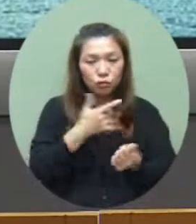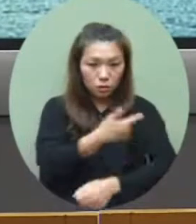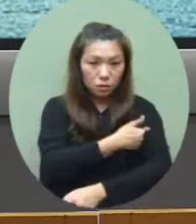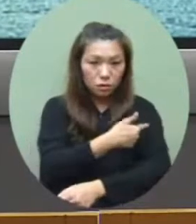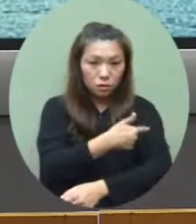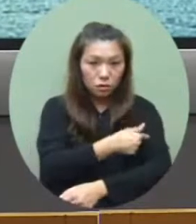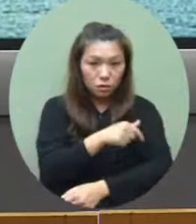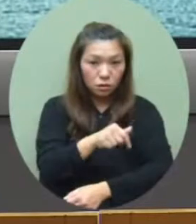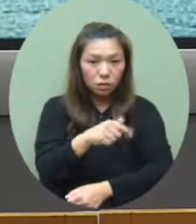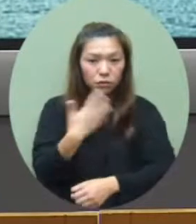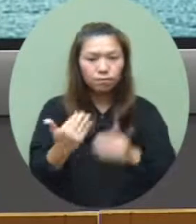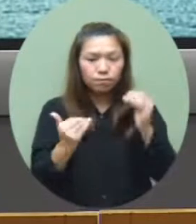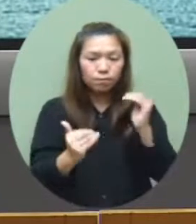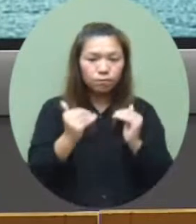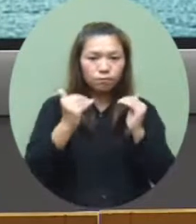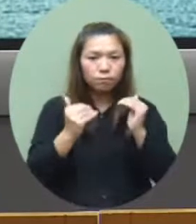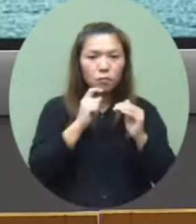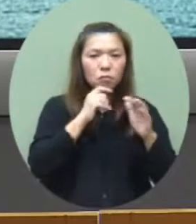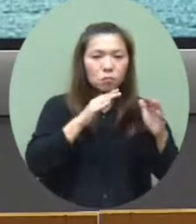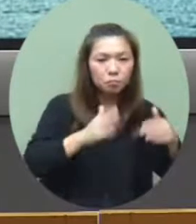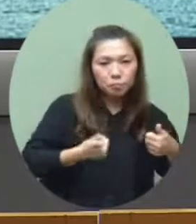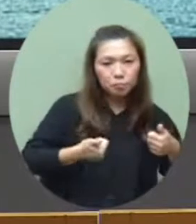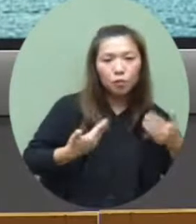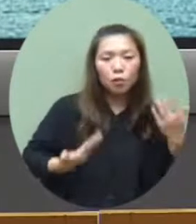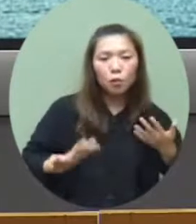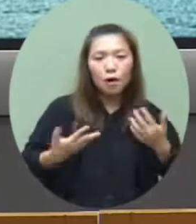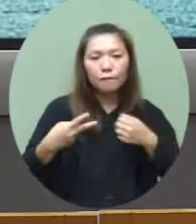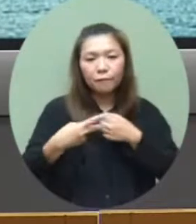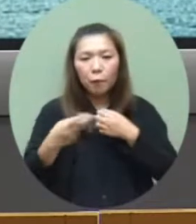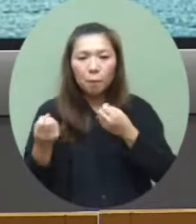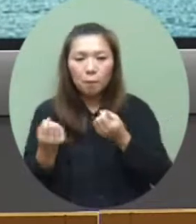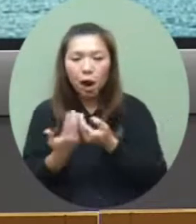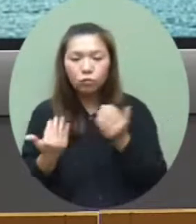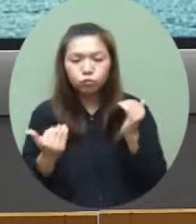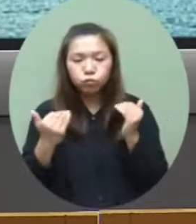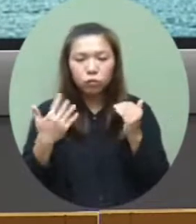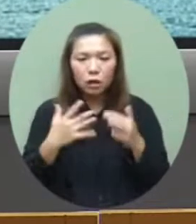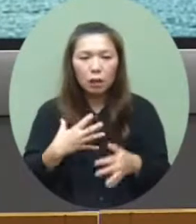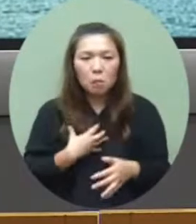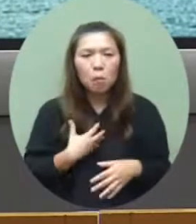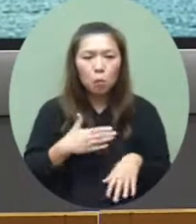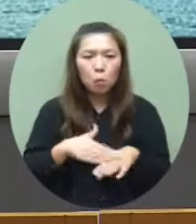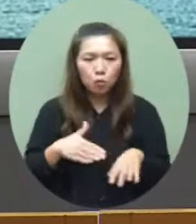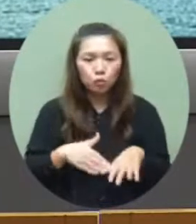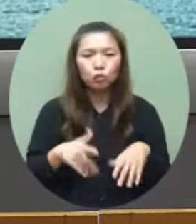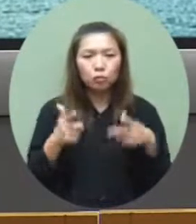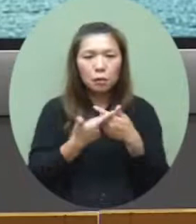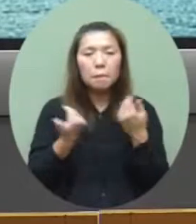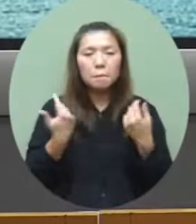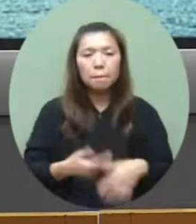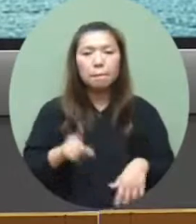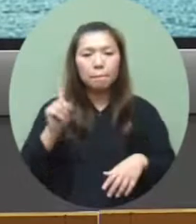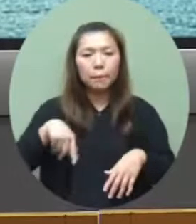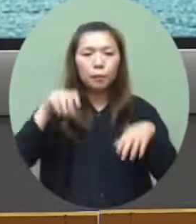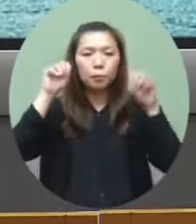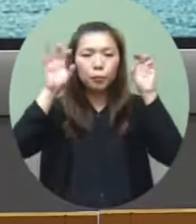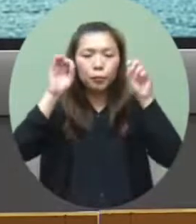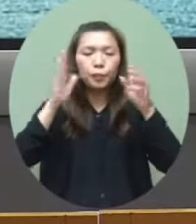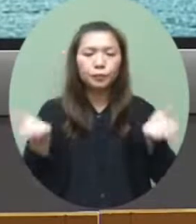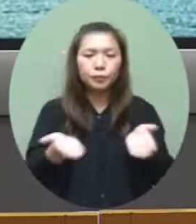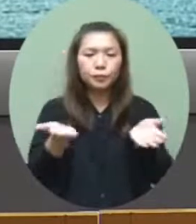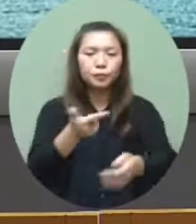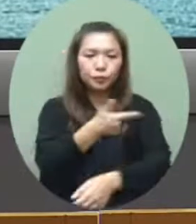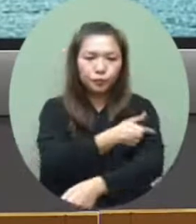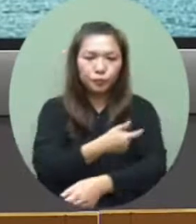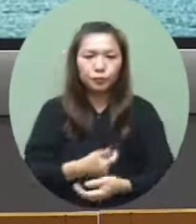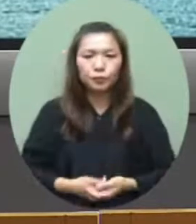As to the vaccination, we have struck a balance between all the factors. It's only in a